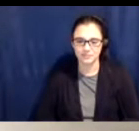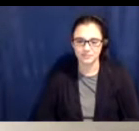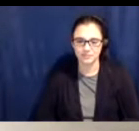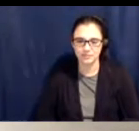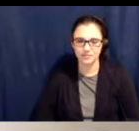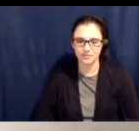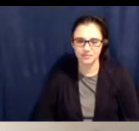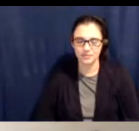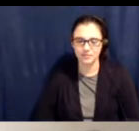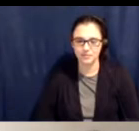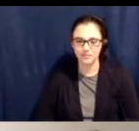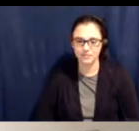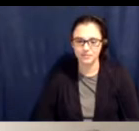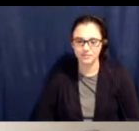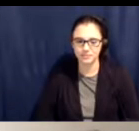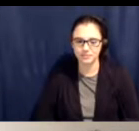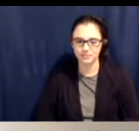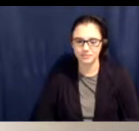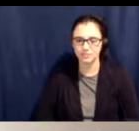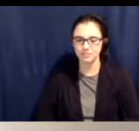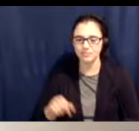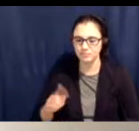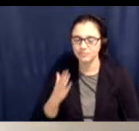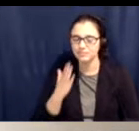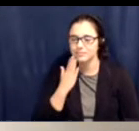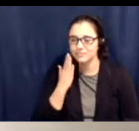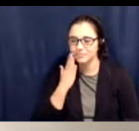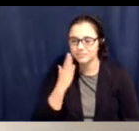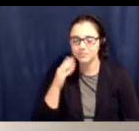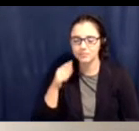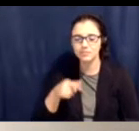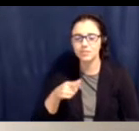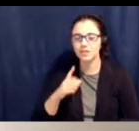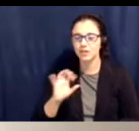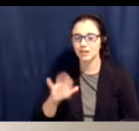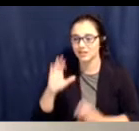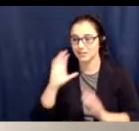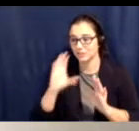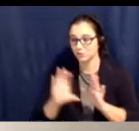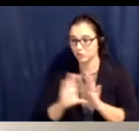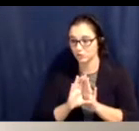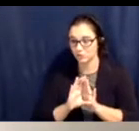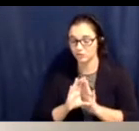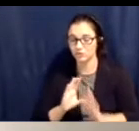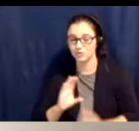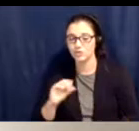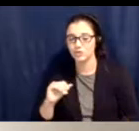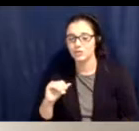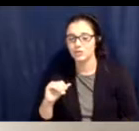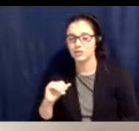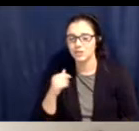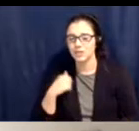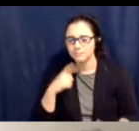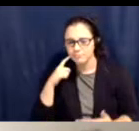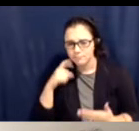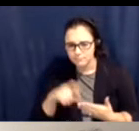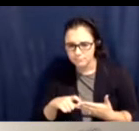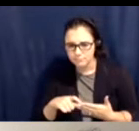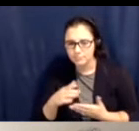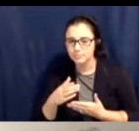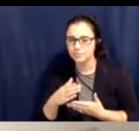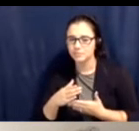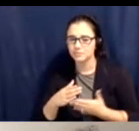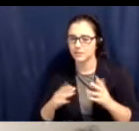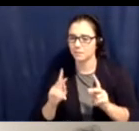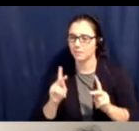We're going to go move to the Slavic Republic here. This is a photograph. And I noticed that some people